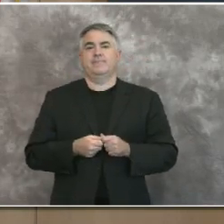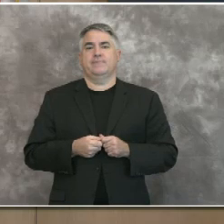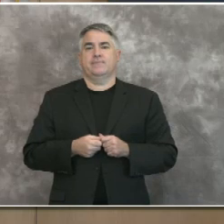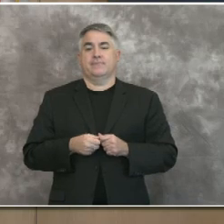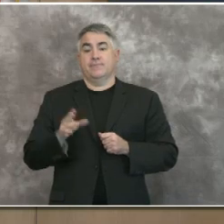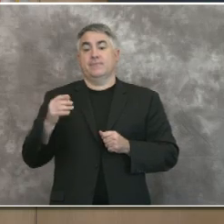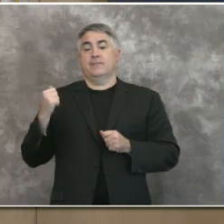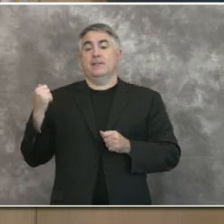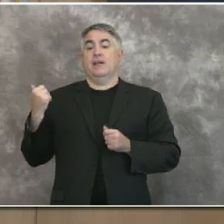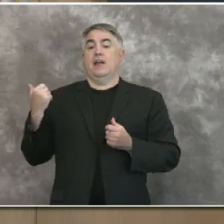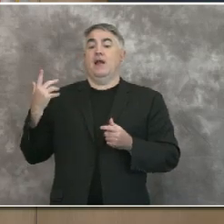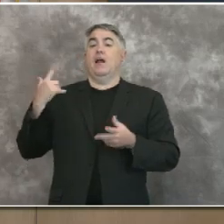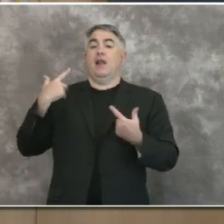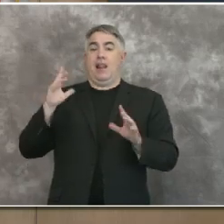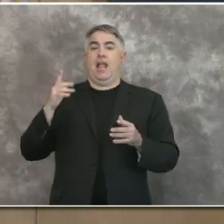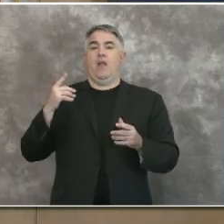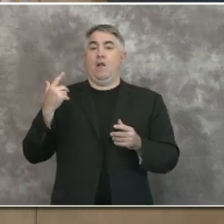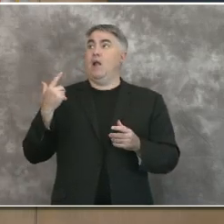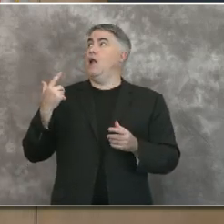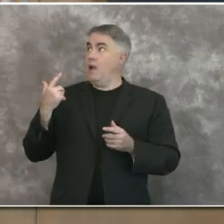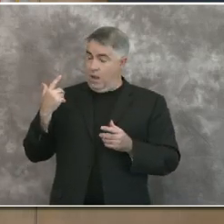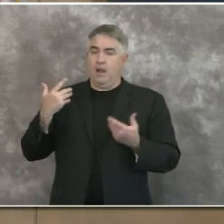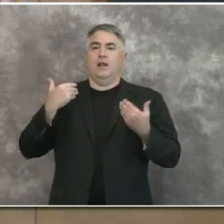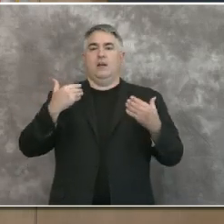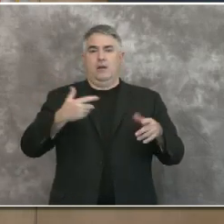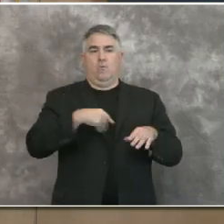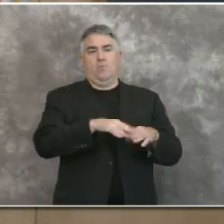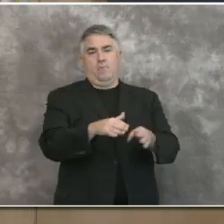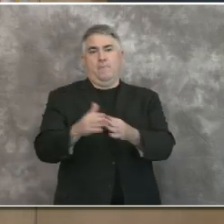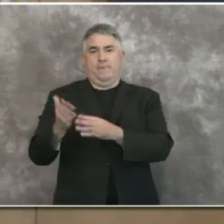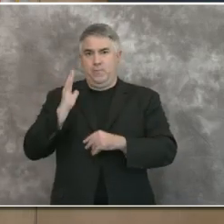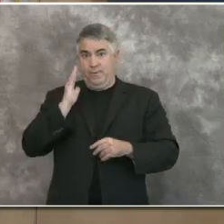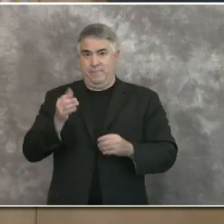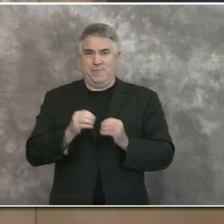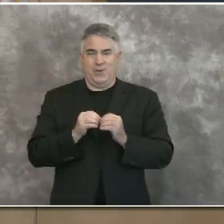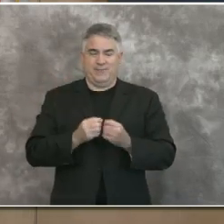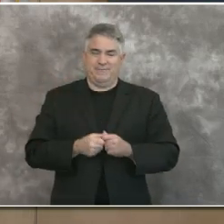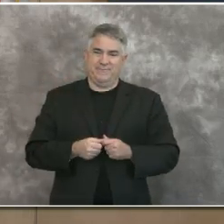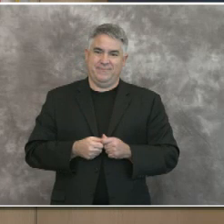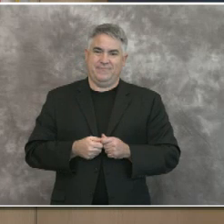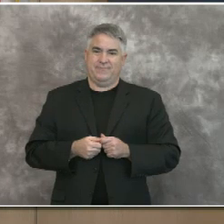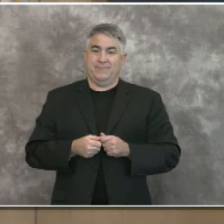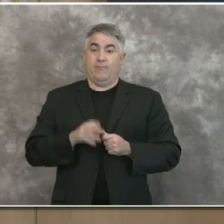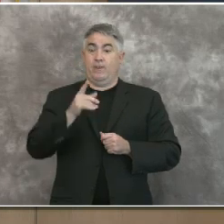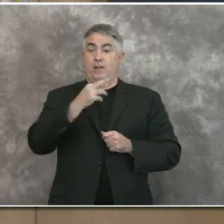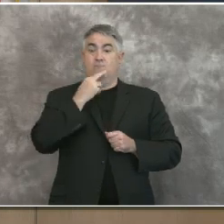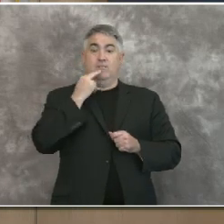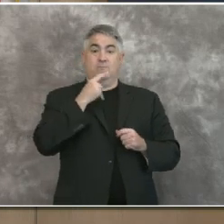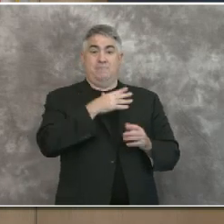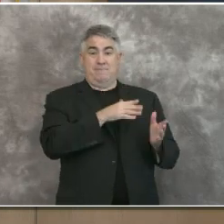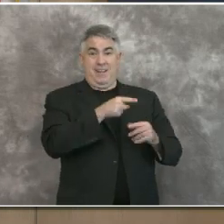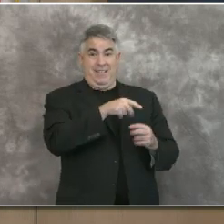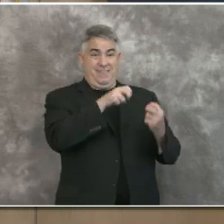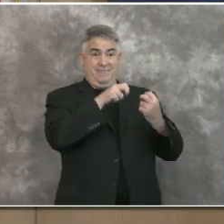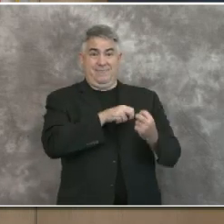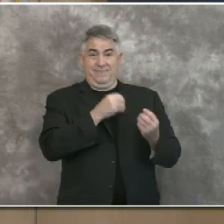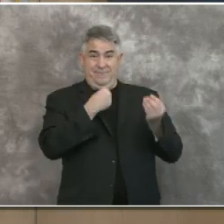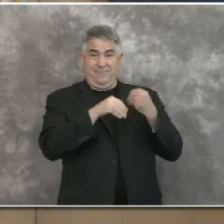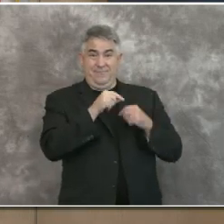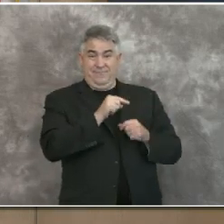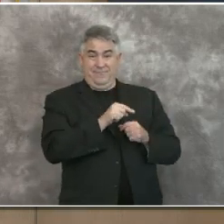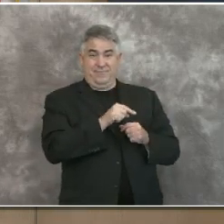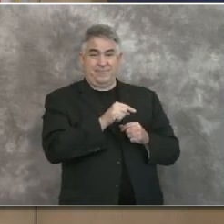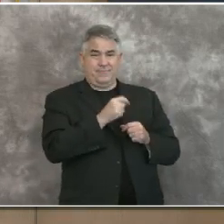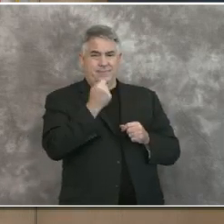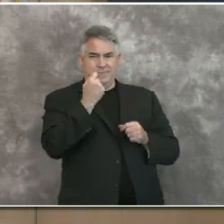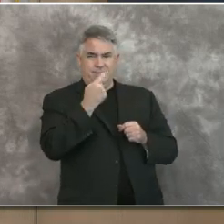in-person restaurant dining. For our restaurants that are planning to open in-person dining, we've tried to make the compliance as